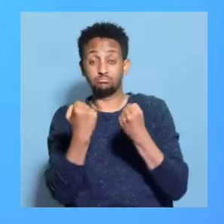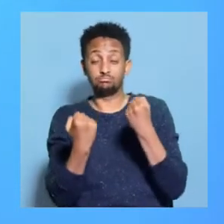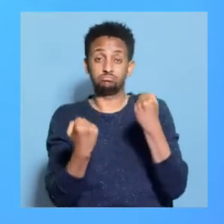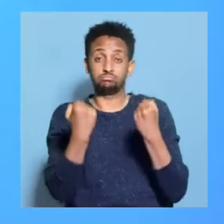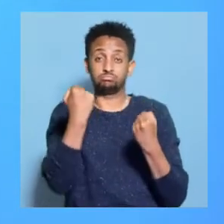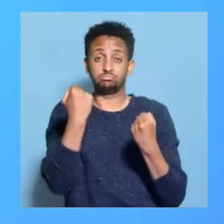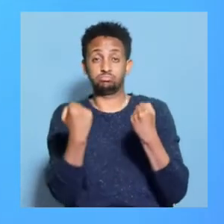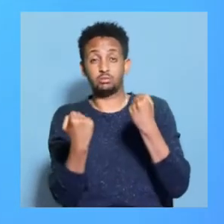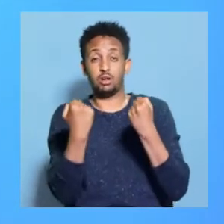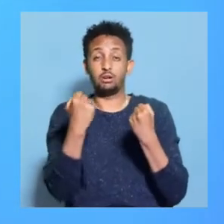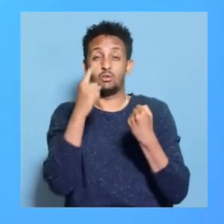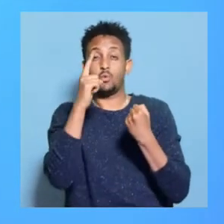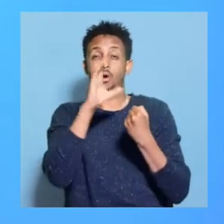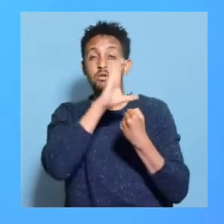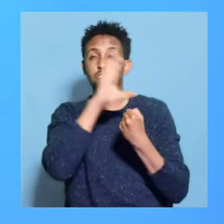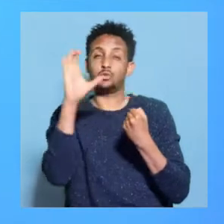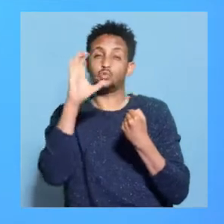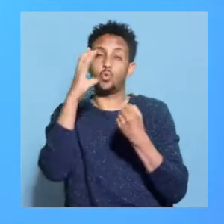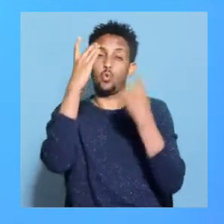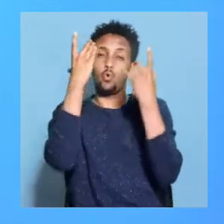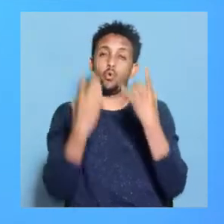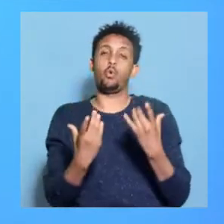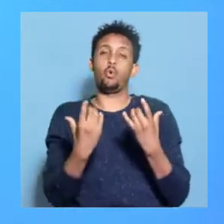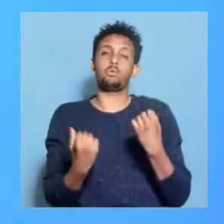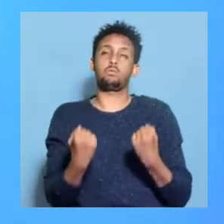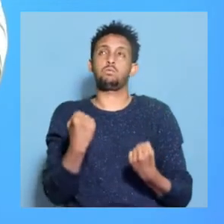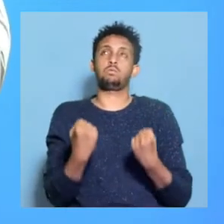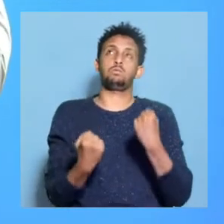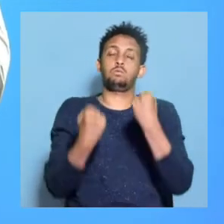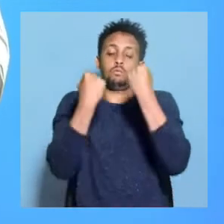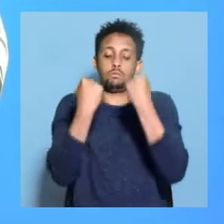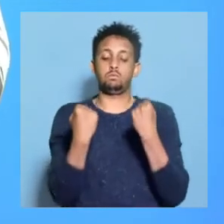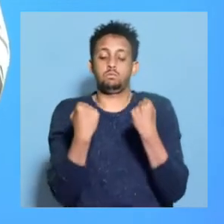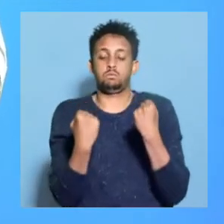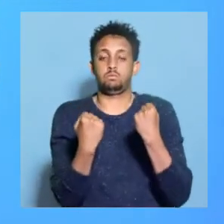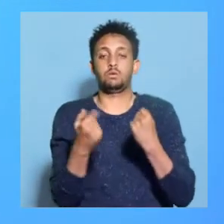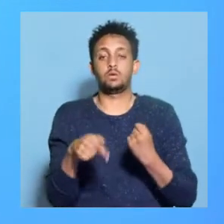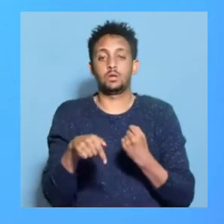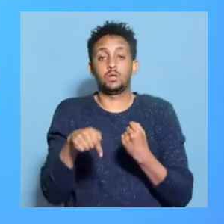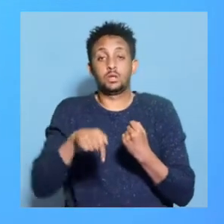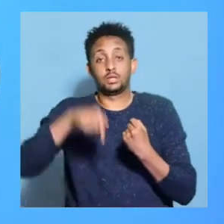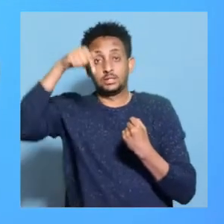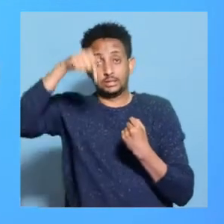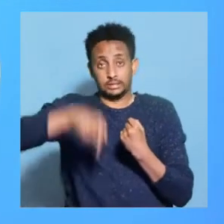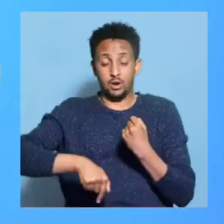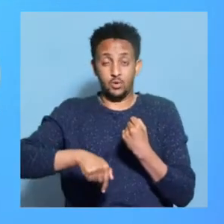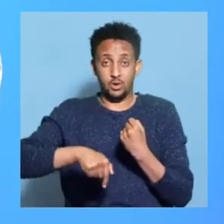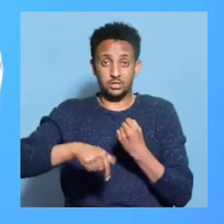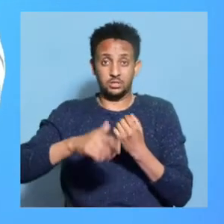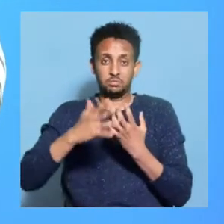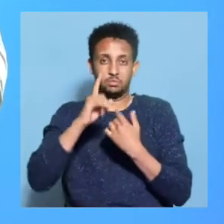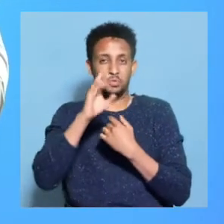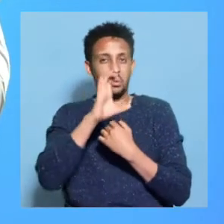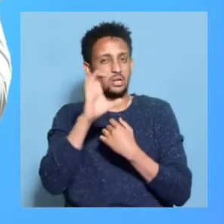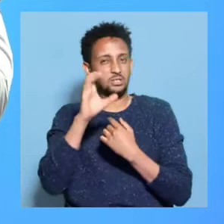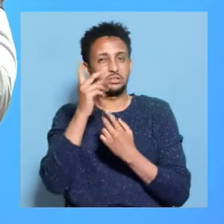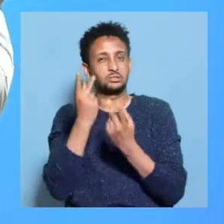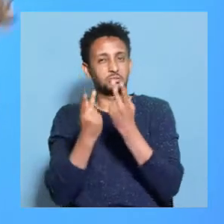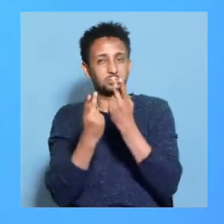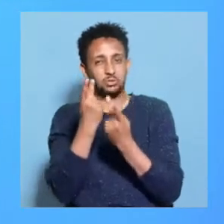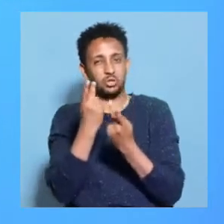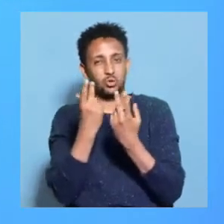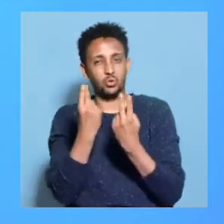its truck is 200 kilonewton, and it's acting downward. 200